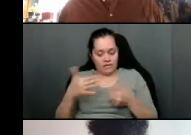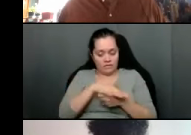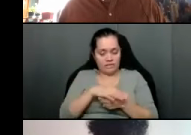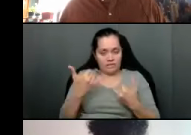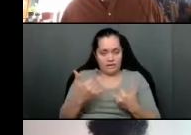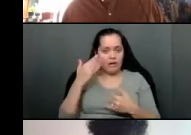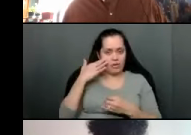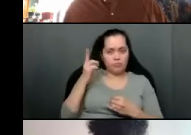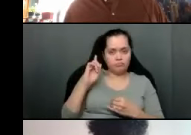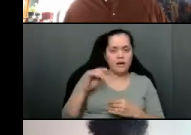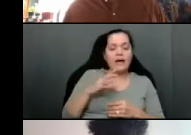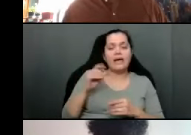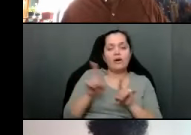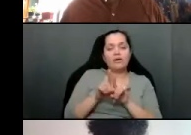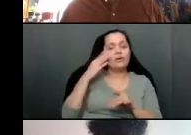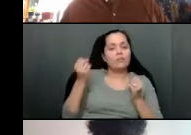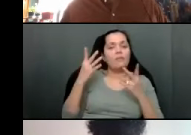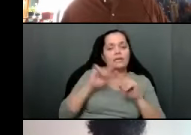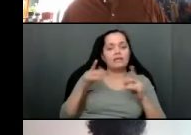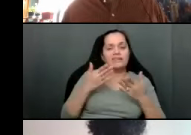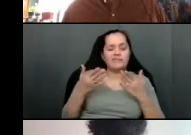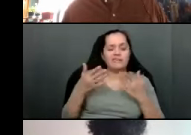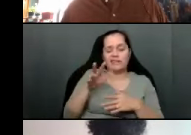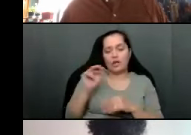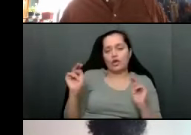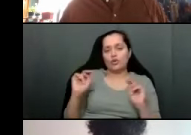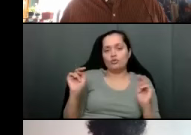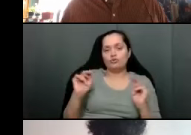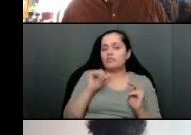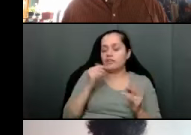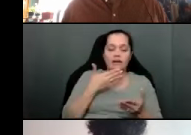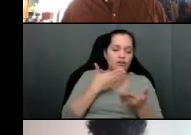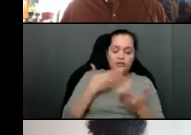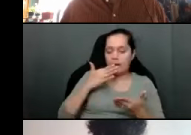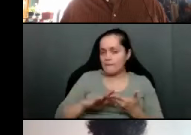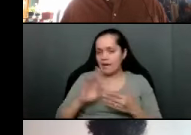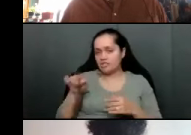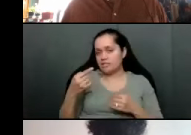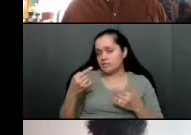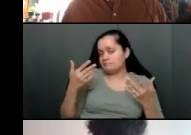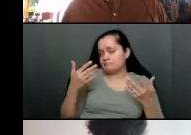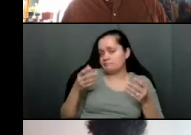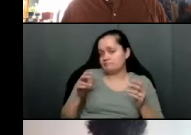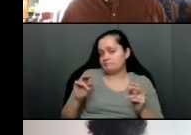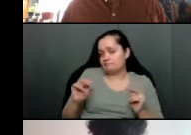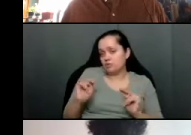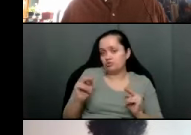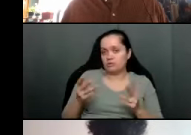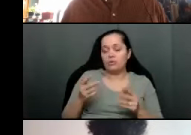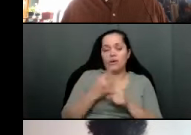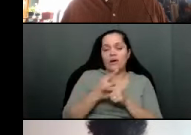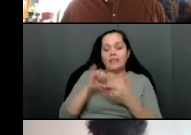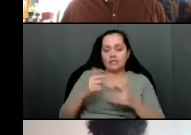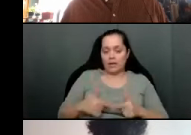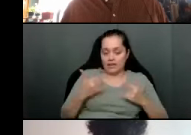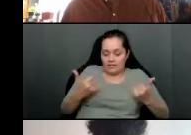here. And I know that a lot of things are just kind of neutral. They're not really bad or good. They just are. Okay, that's where I am. That's